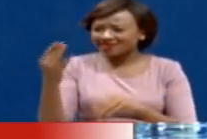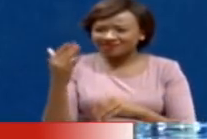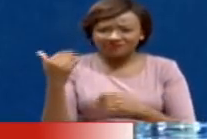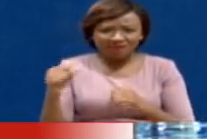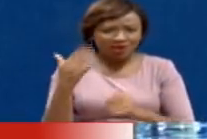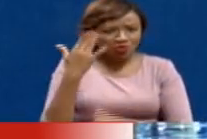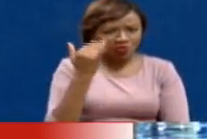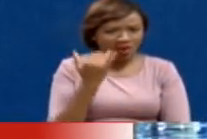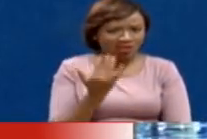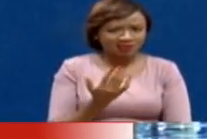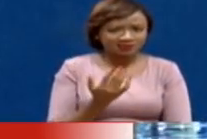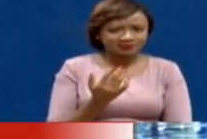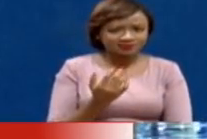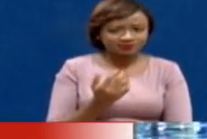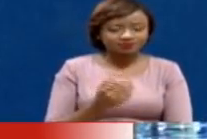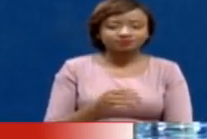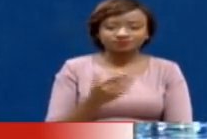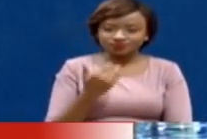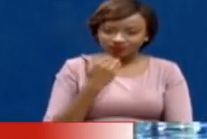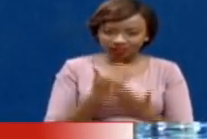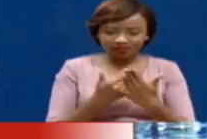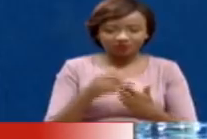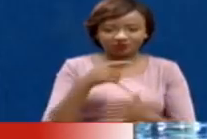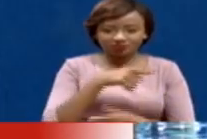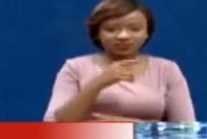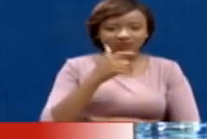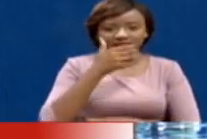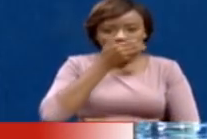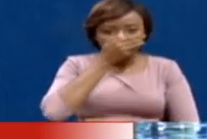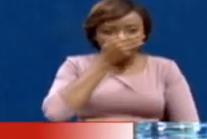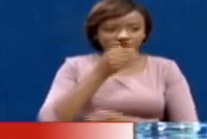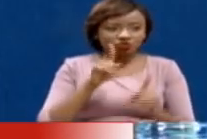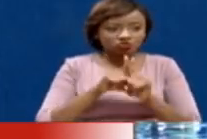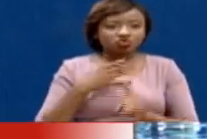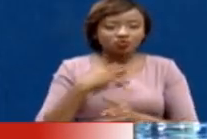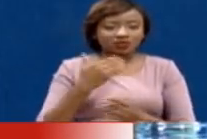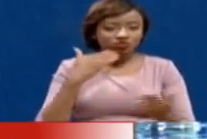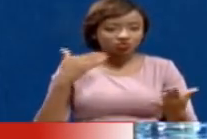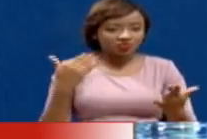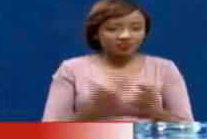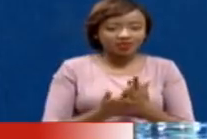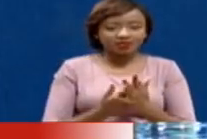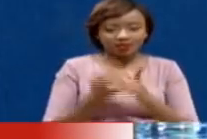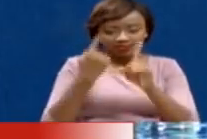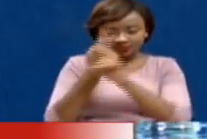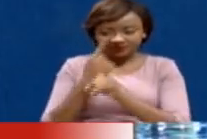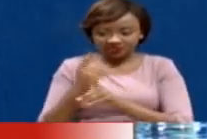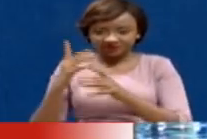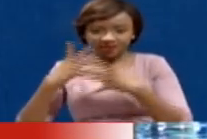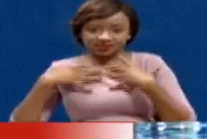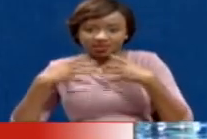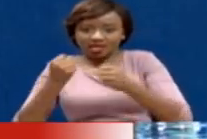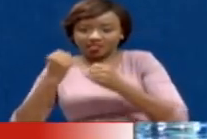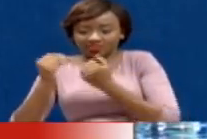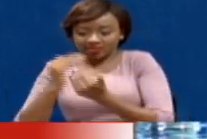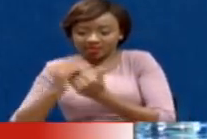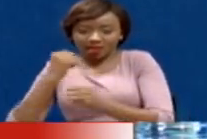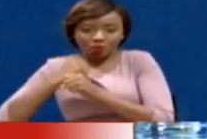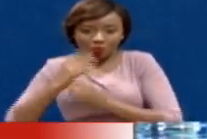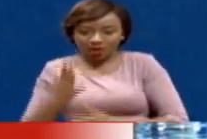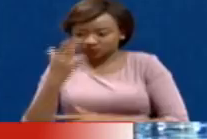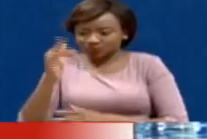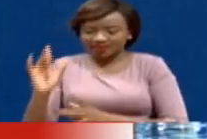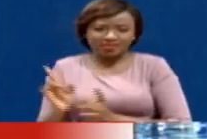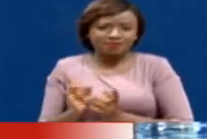Thanks, Trevor, for that question regarding the PPEs. And I want to thank the nurses and the other healthcare workers who are at the front in the